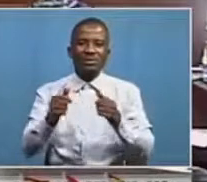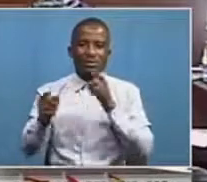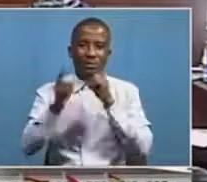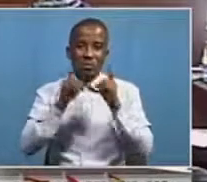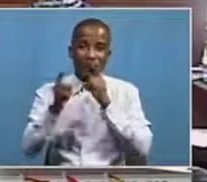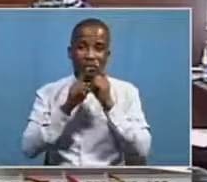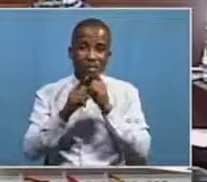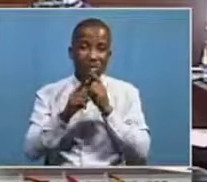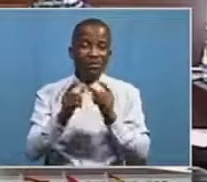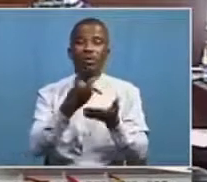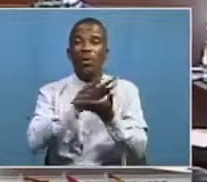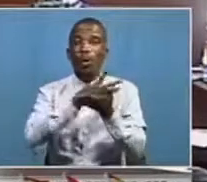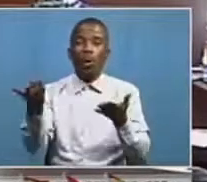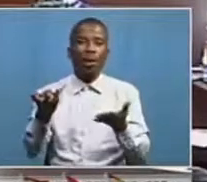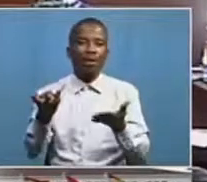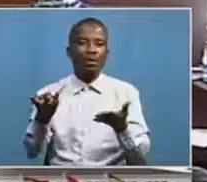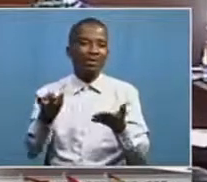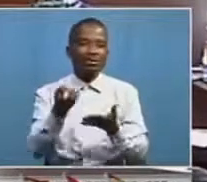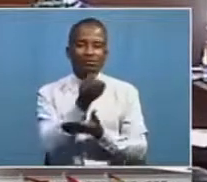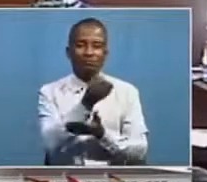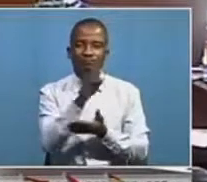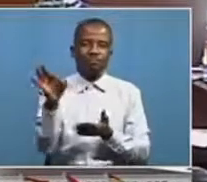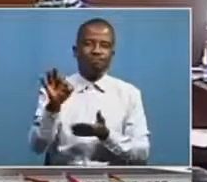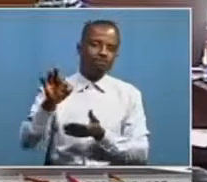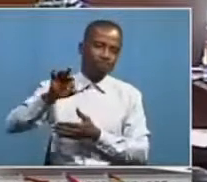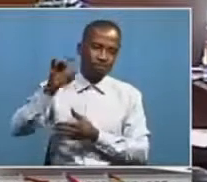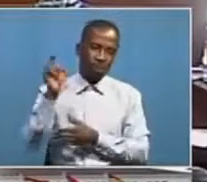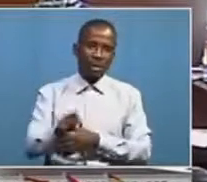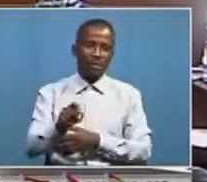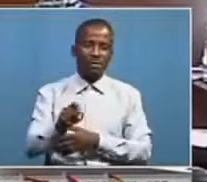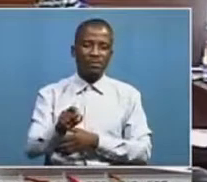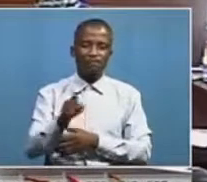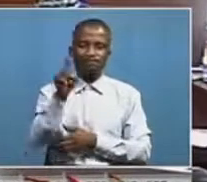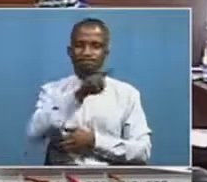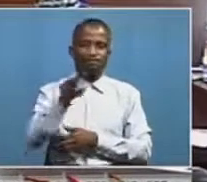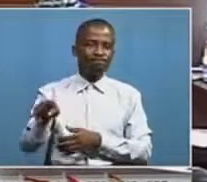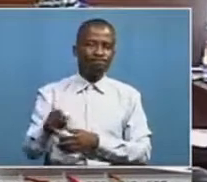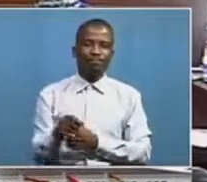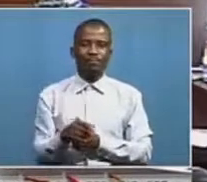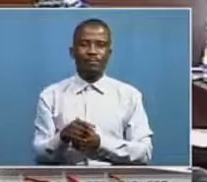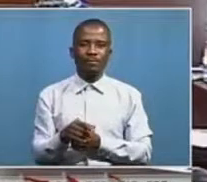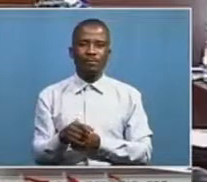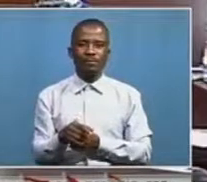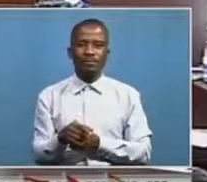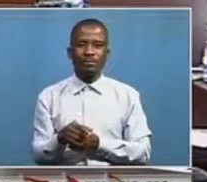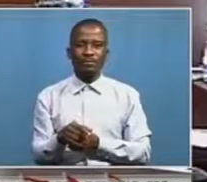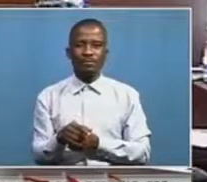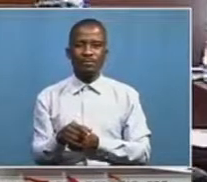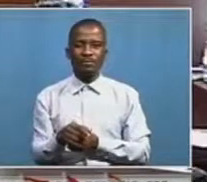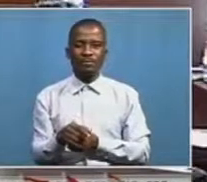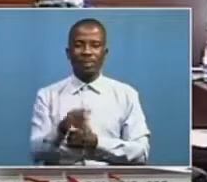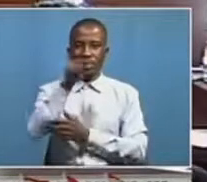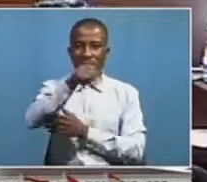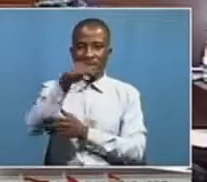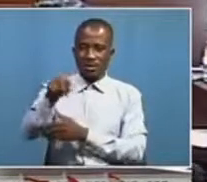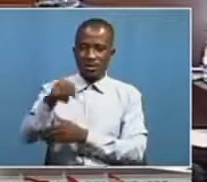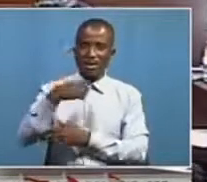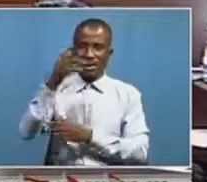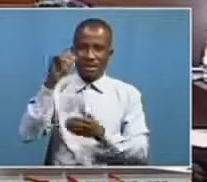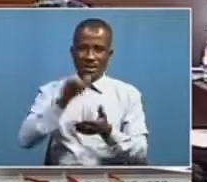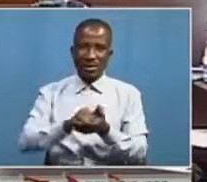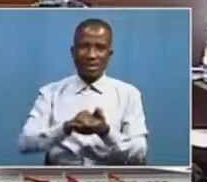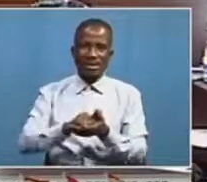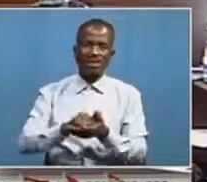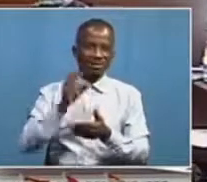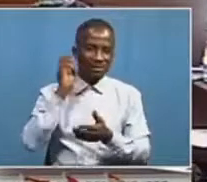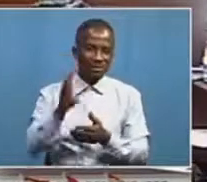not an election petition properly so called and ought to be dismissed in limine. Second respondent served notice of his intention to